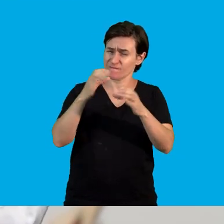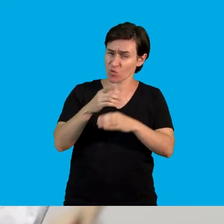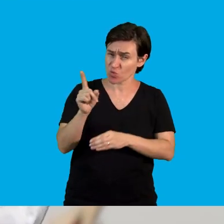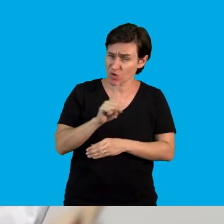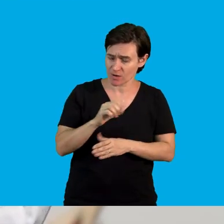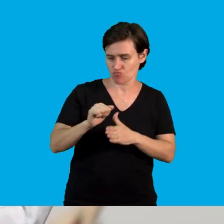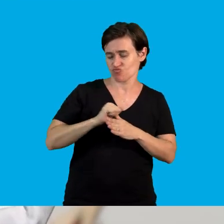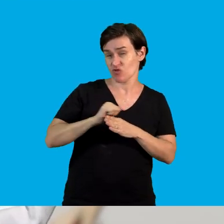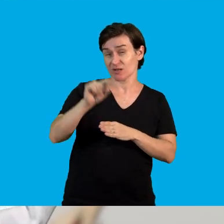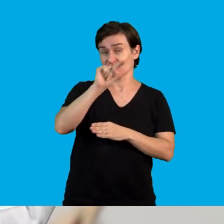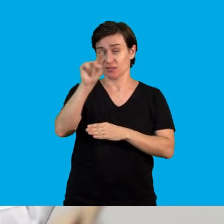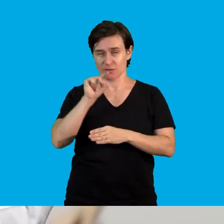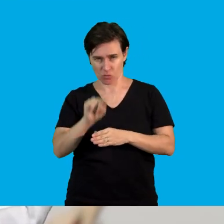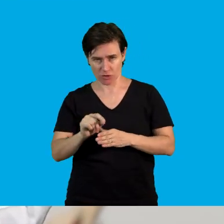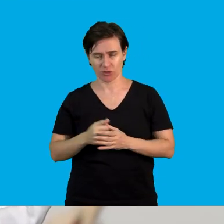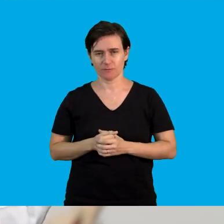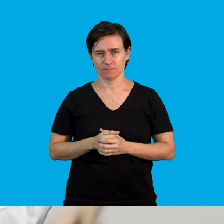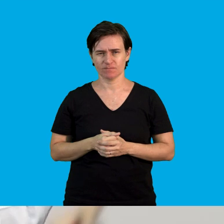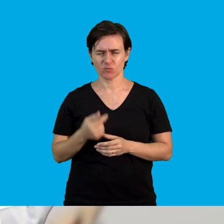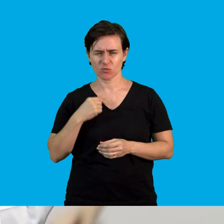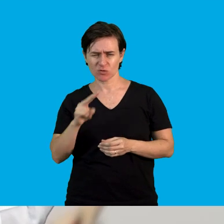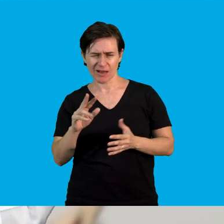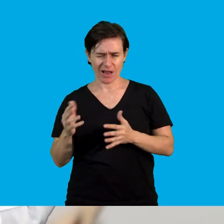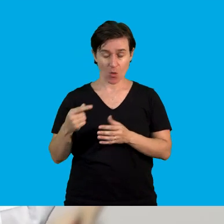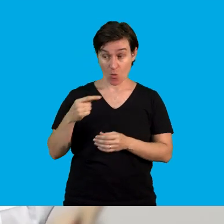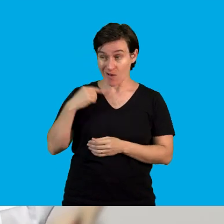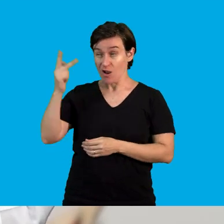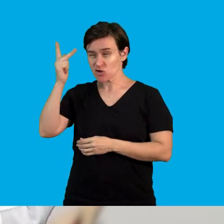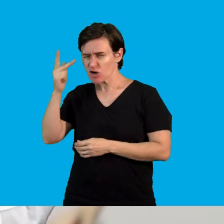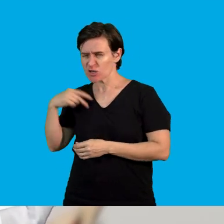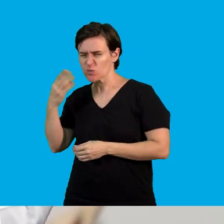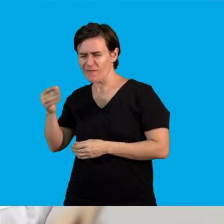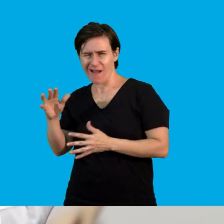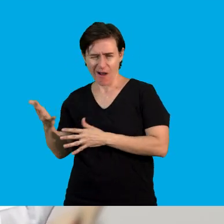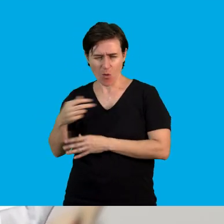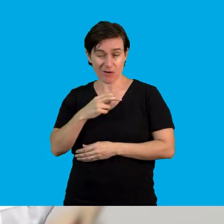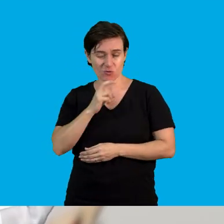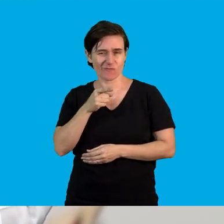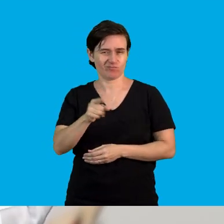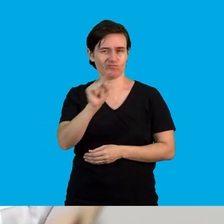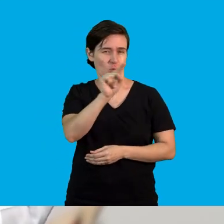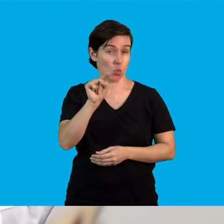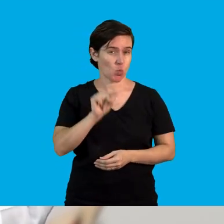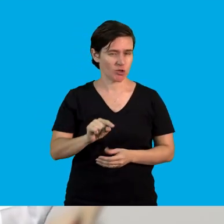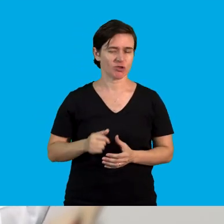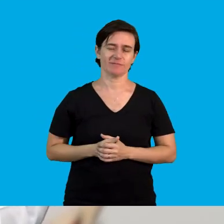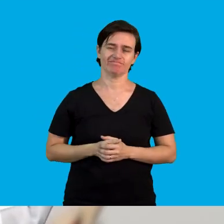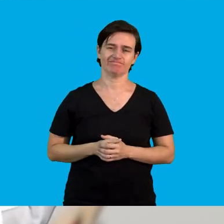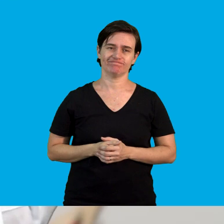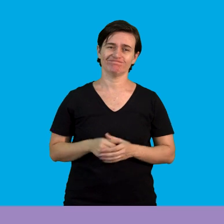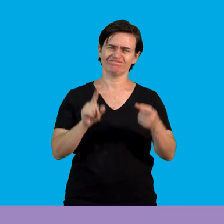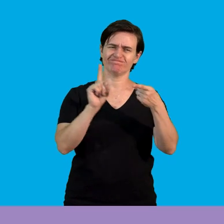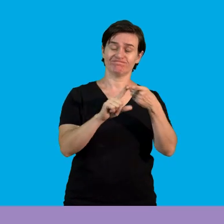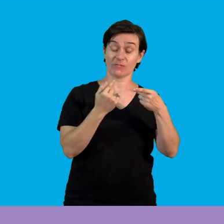on practice questions to see how we put our knowledge into practice. The first one